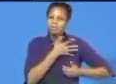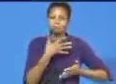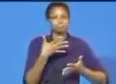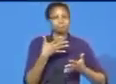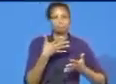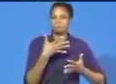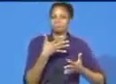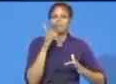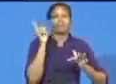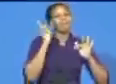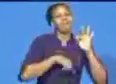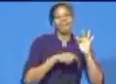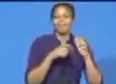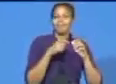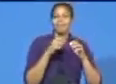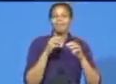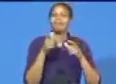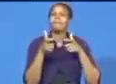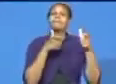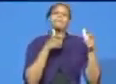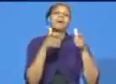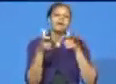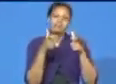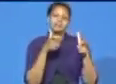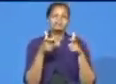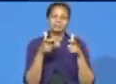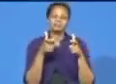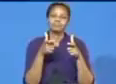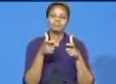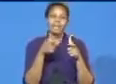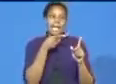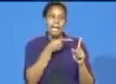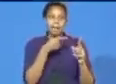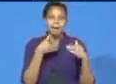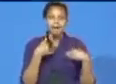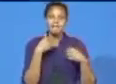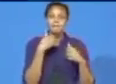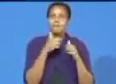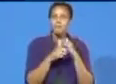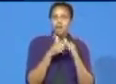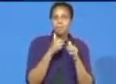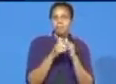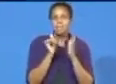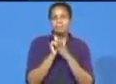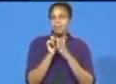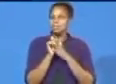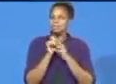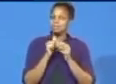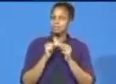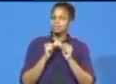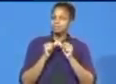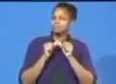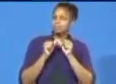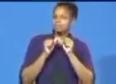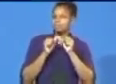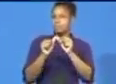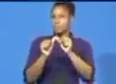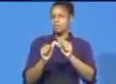prowess couldn't prevail over. He had a problem that his persistence as a war